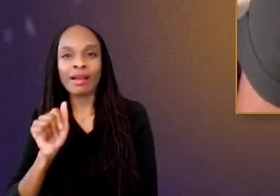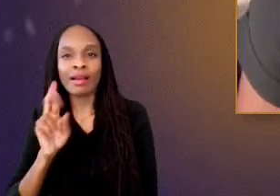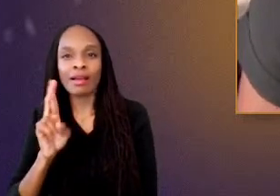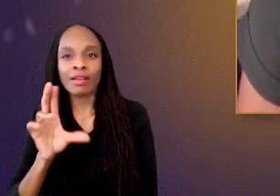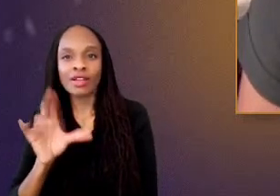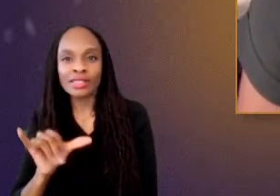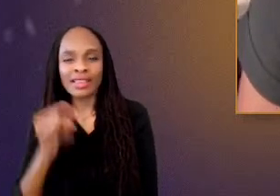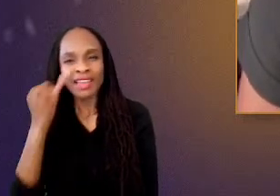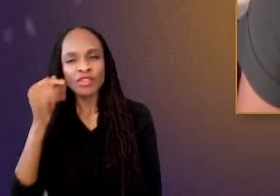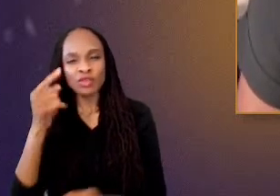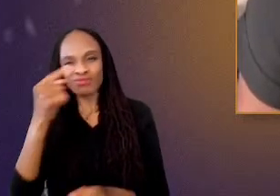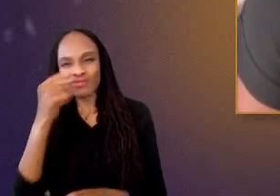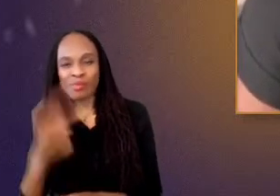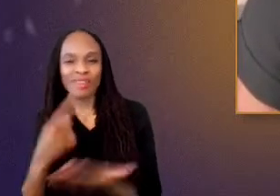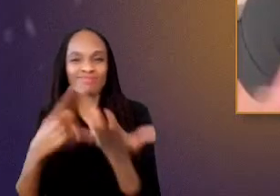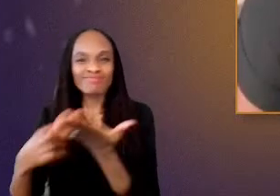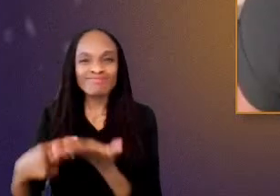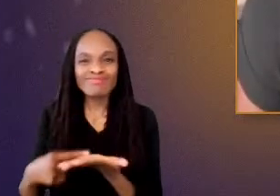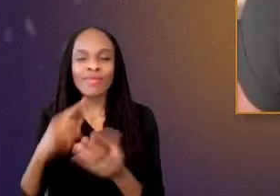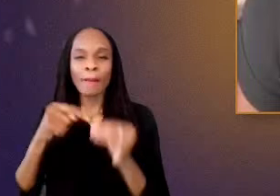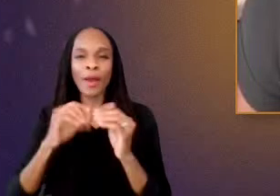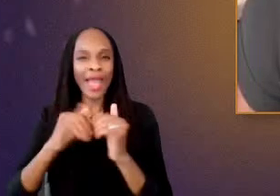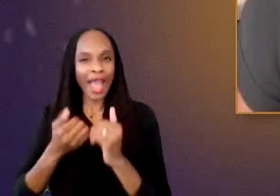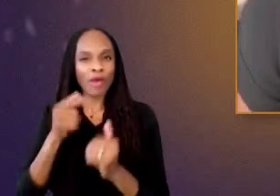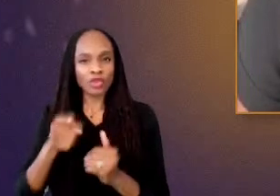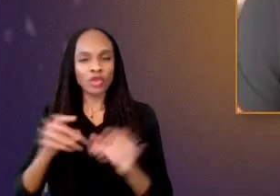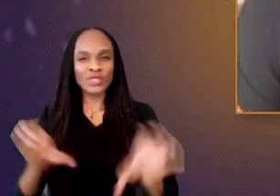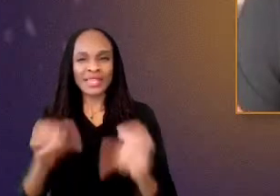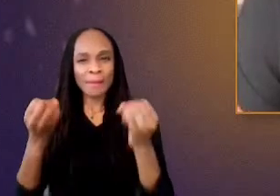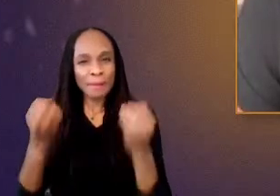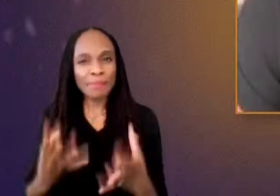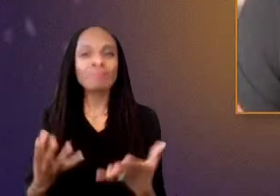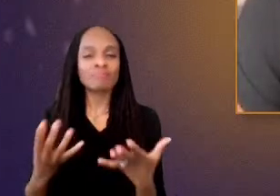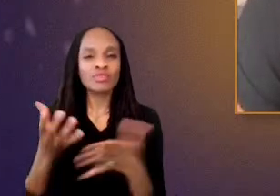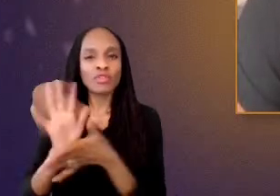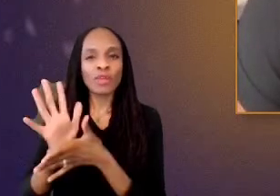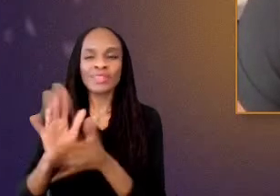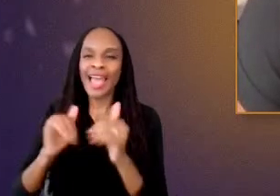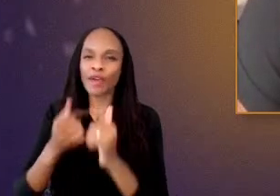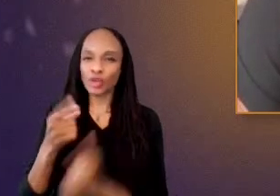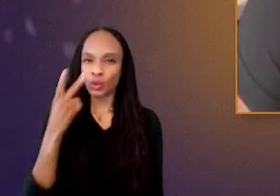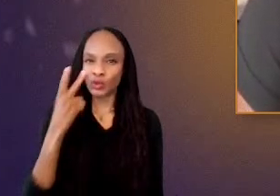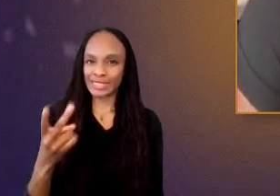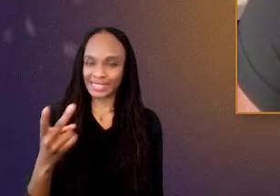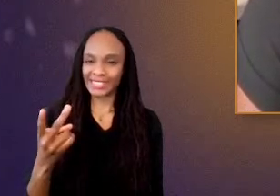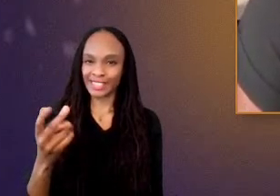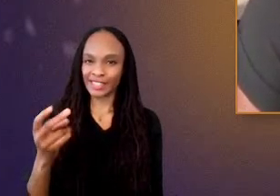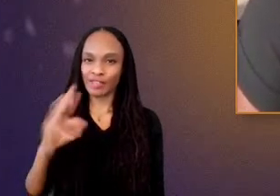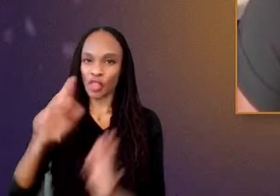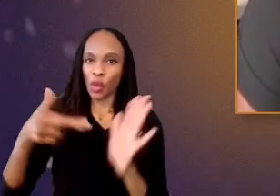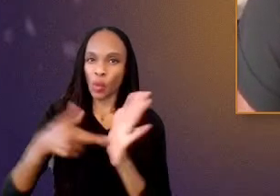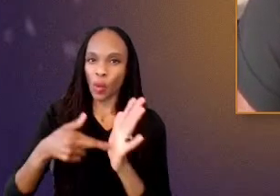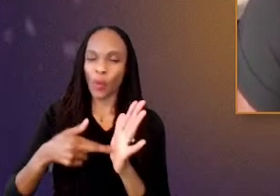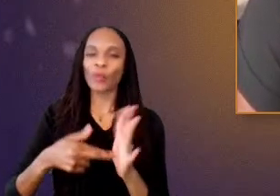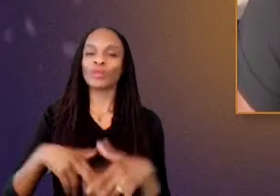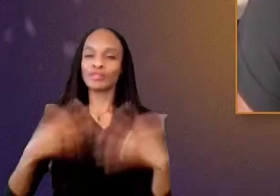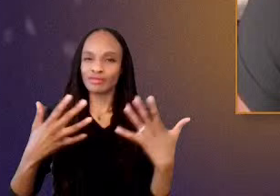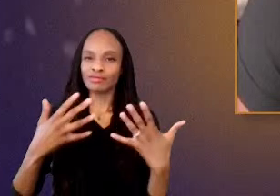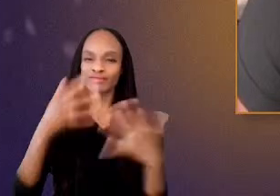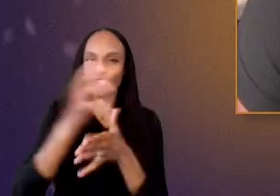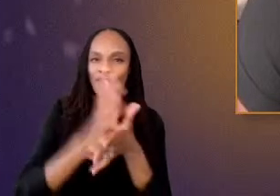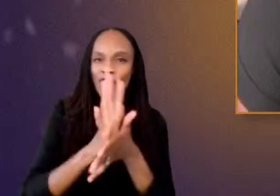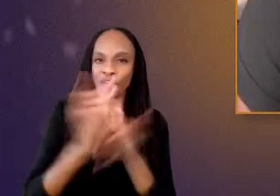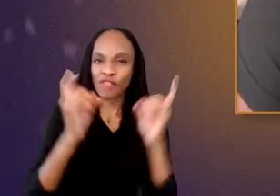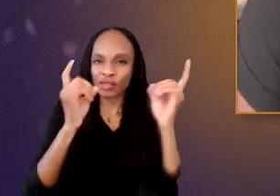talk a little bit about how you've done a number of films. How have you seen the role of film festivals shift in